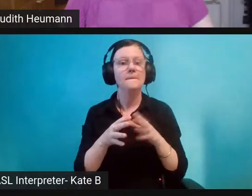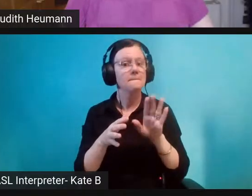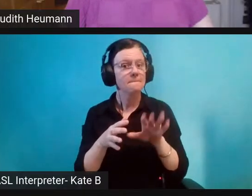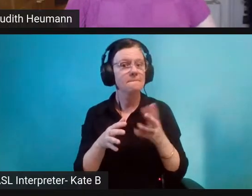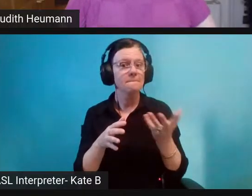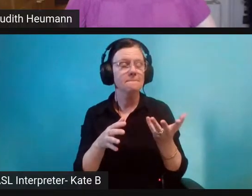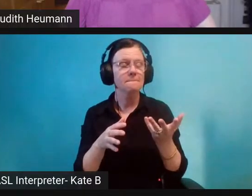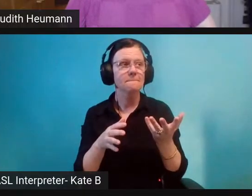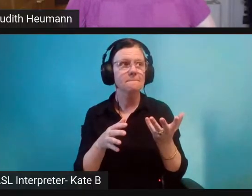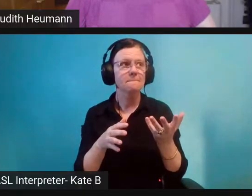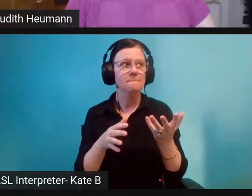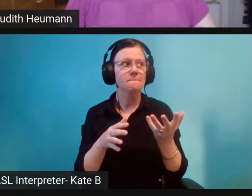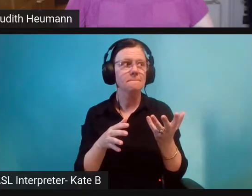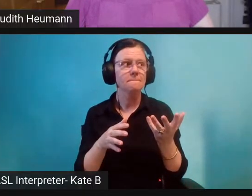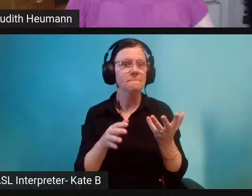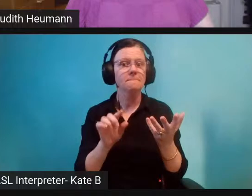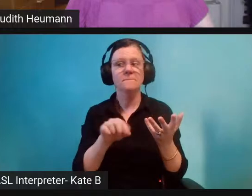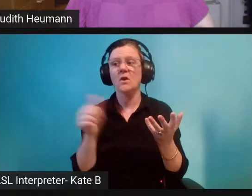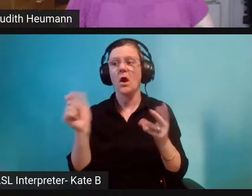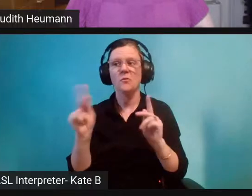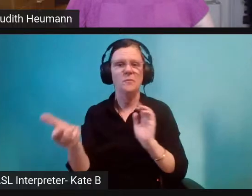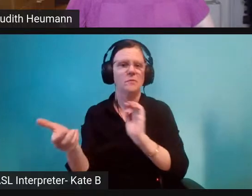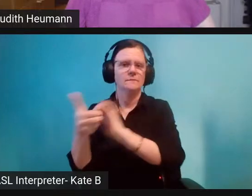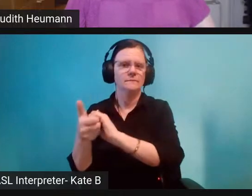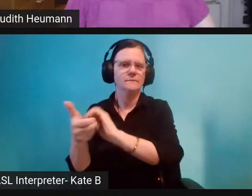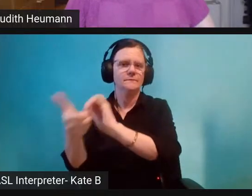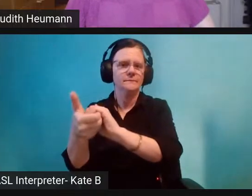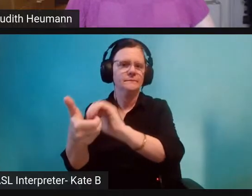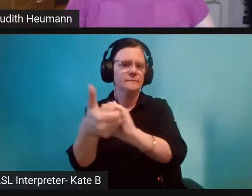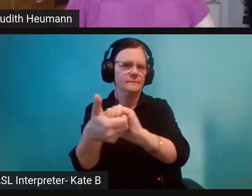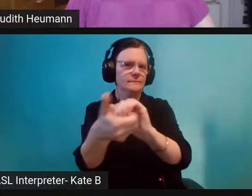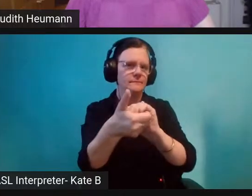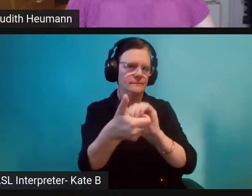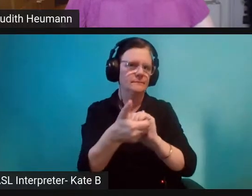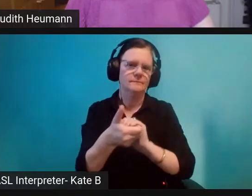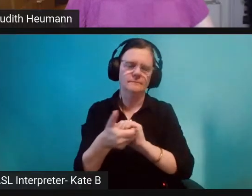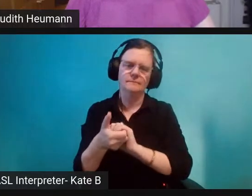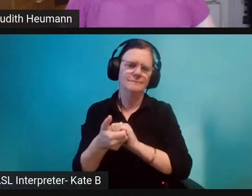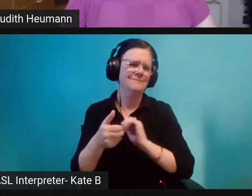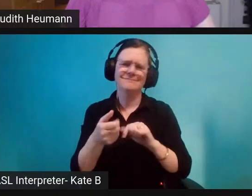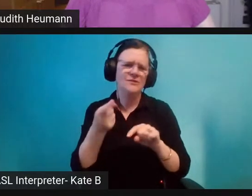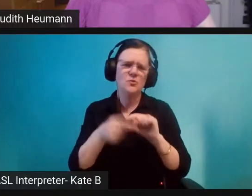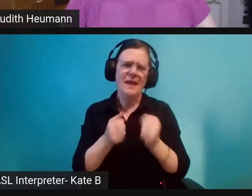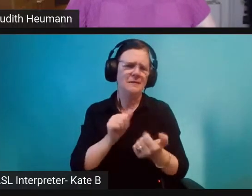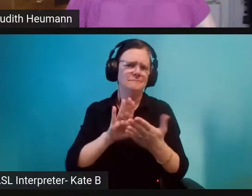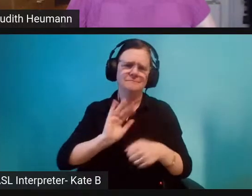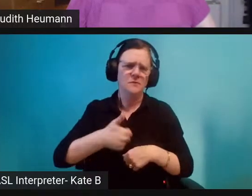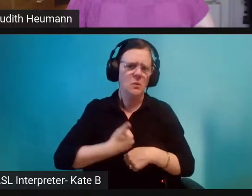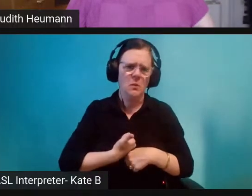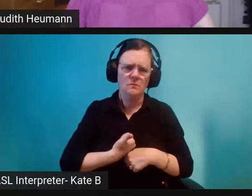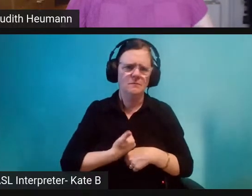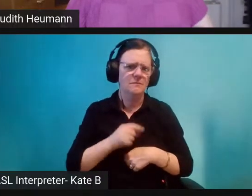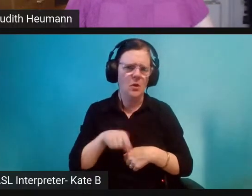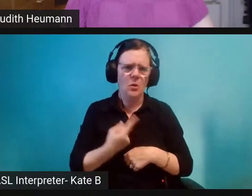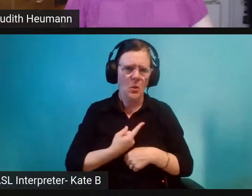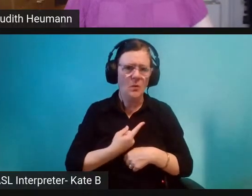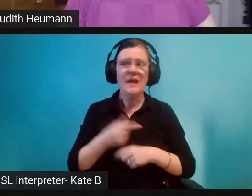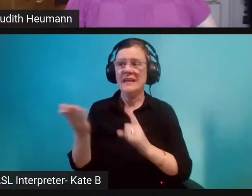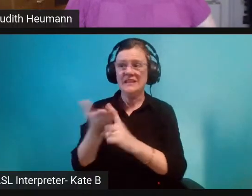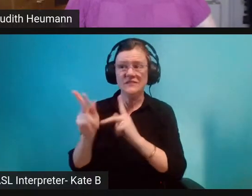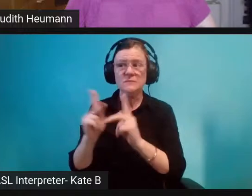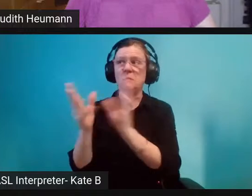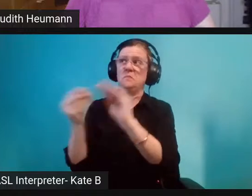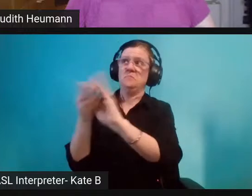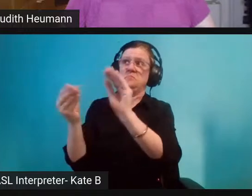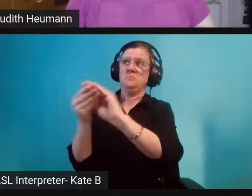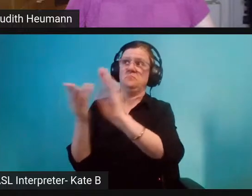also really reach out to others. I think that's a really critical issue. Get people to tell their stories. For